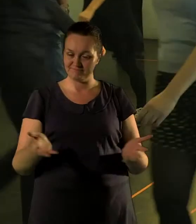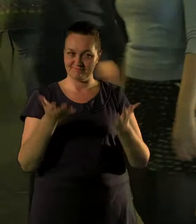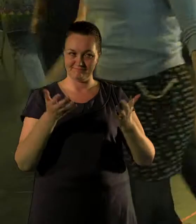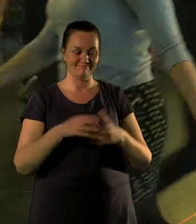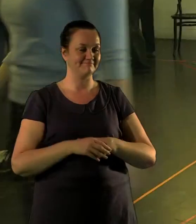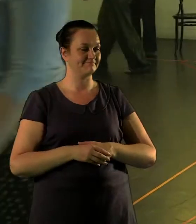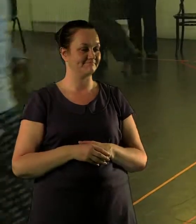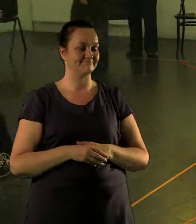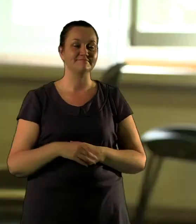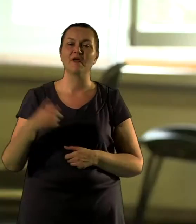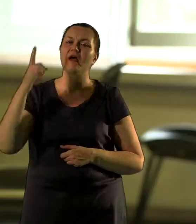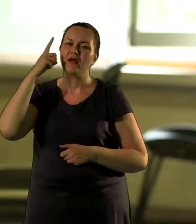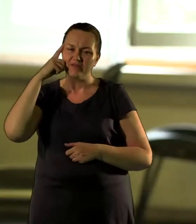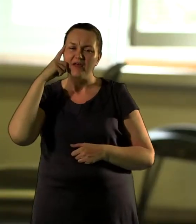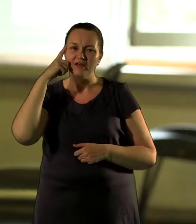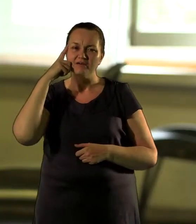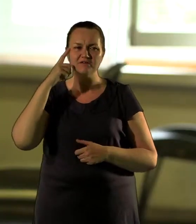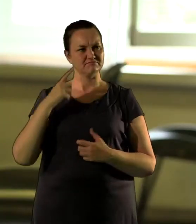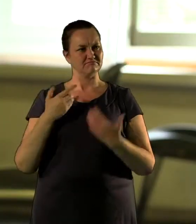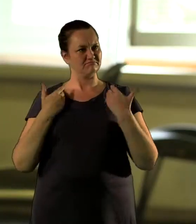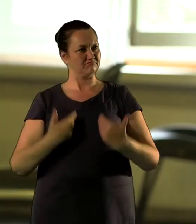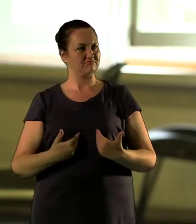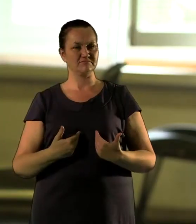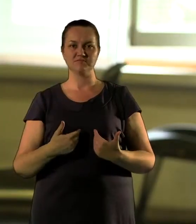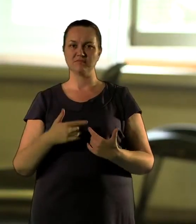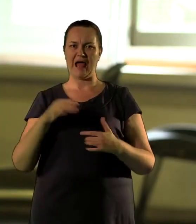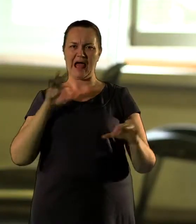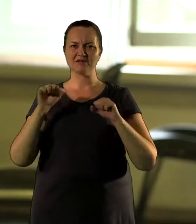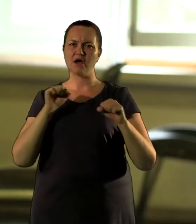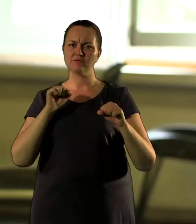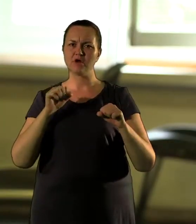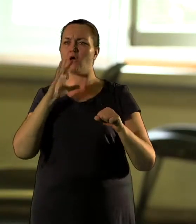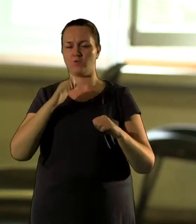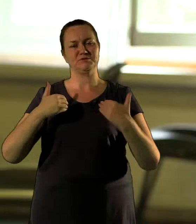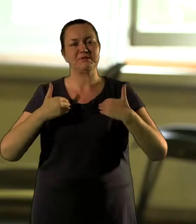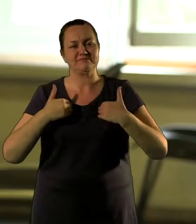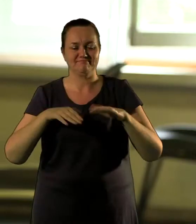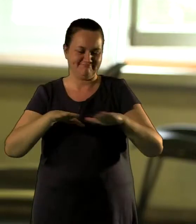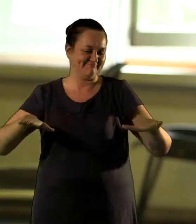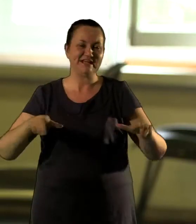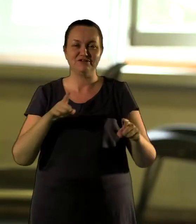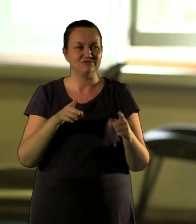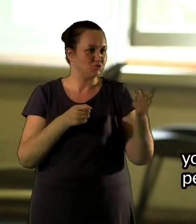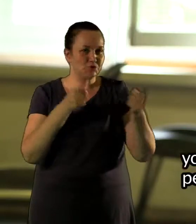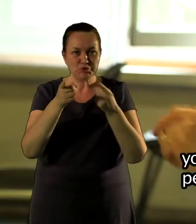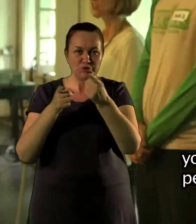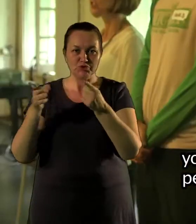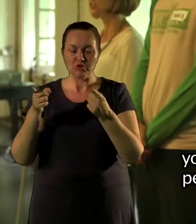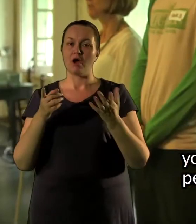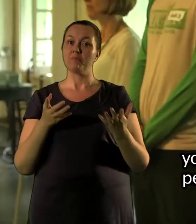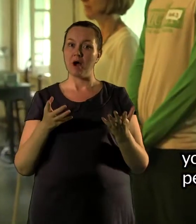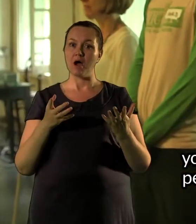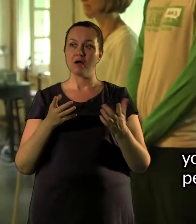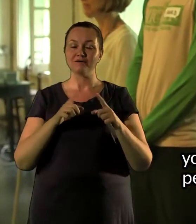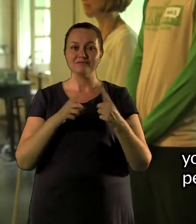I think you're always you on stage, but then you, with the pleasure you have, your unique pleasure, you can play a